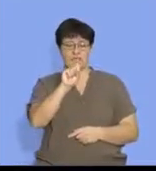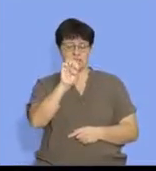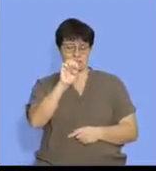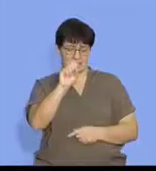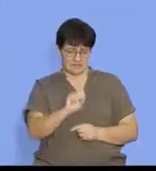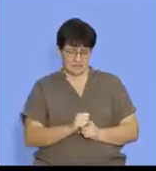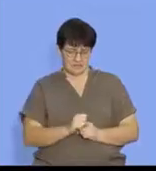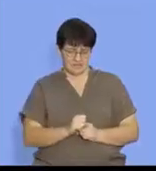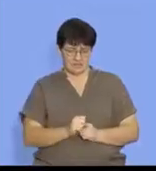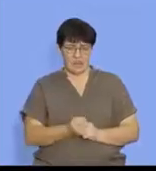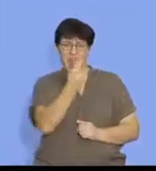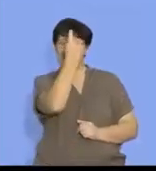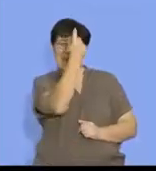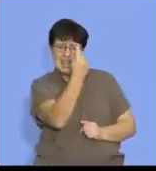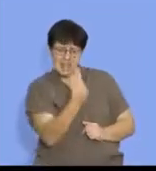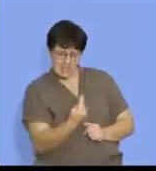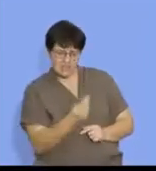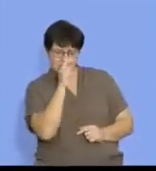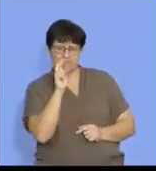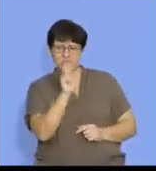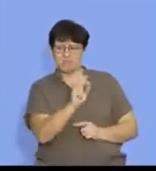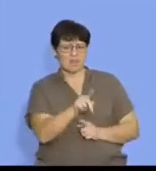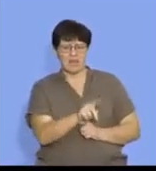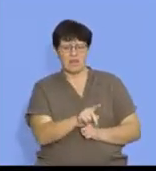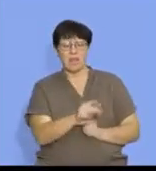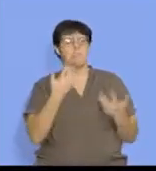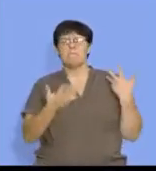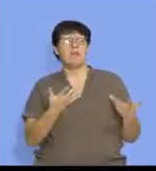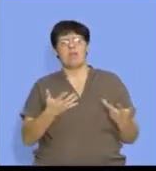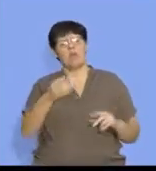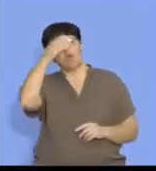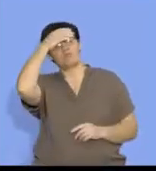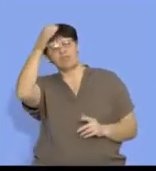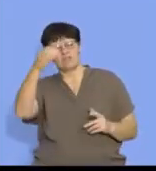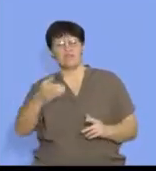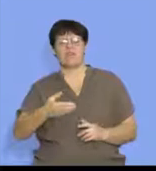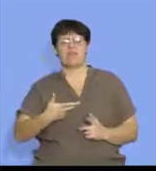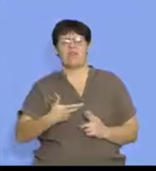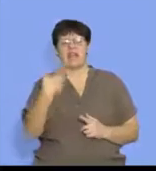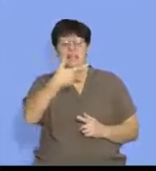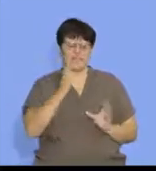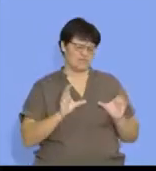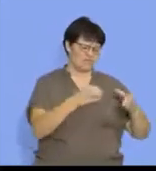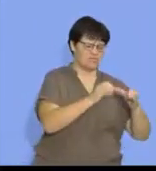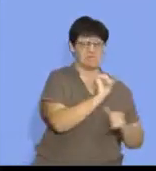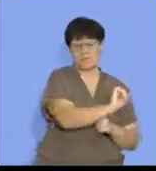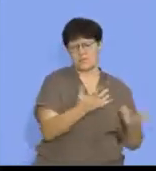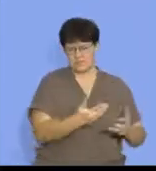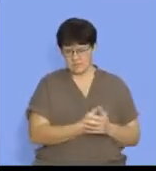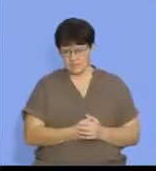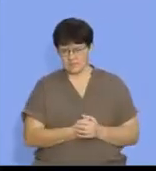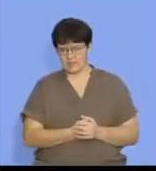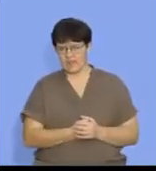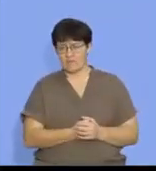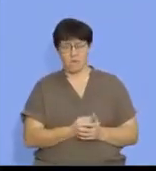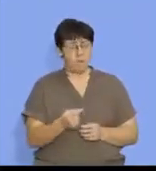viruses, each of the things that we looked at, I don't know, you might have done the whole concept of classification, but viruses,